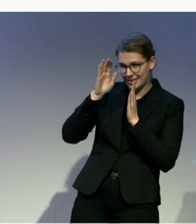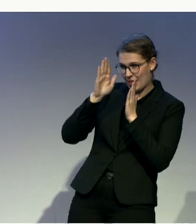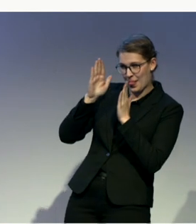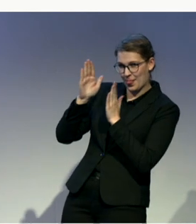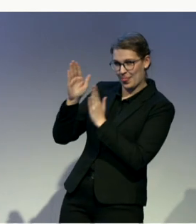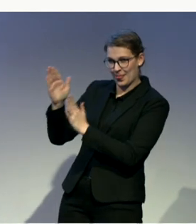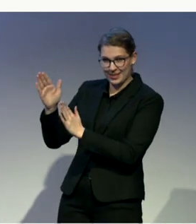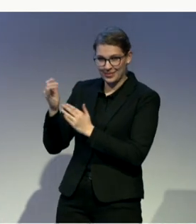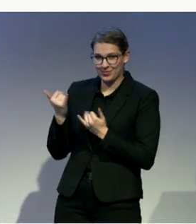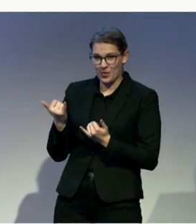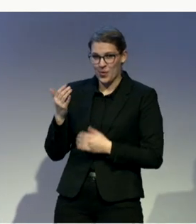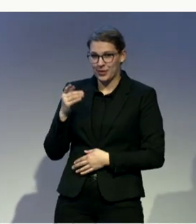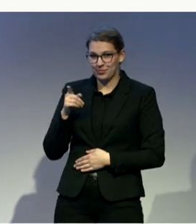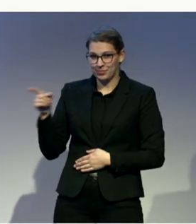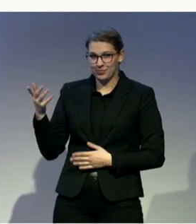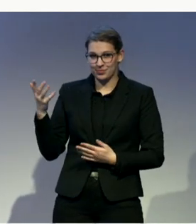we have with us Anna